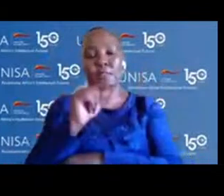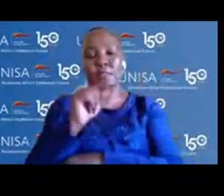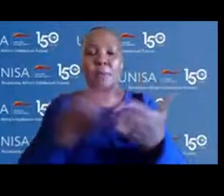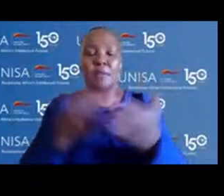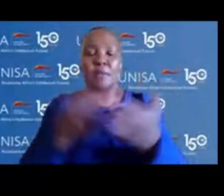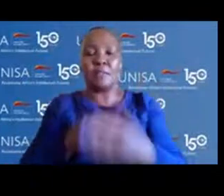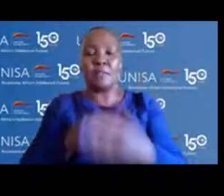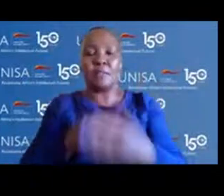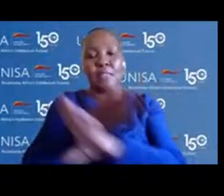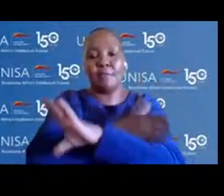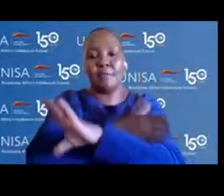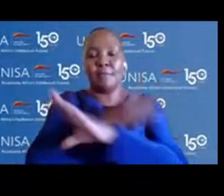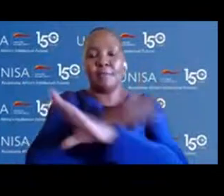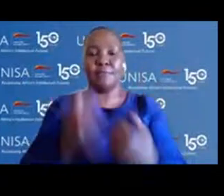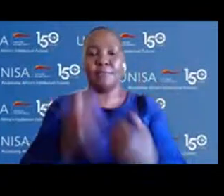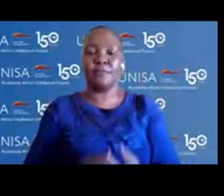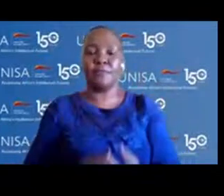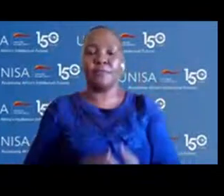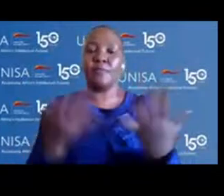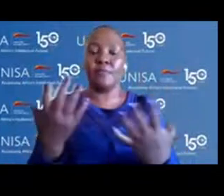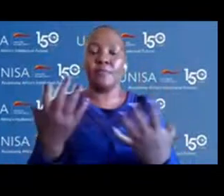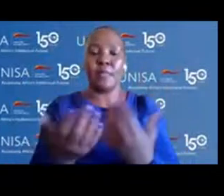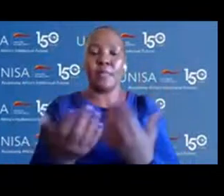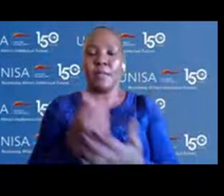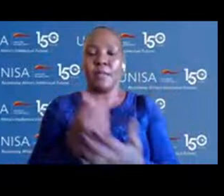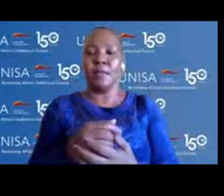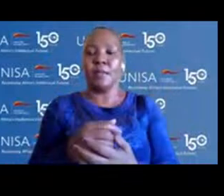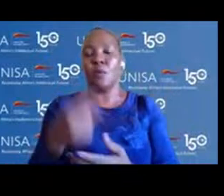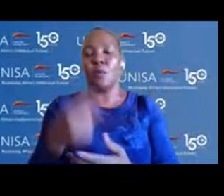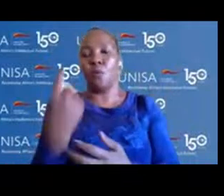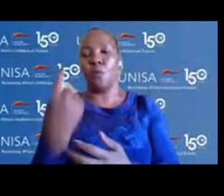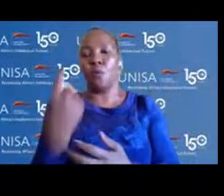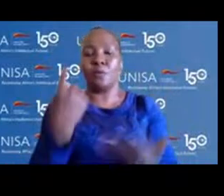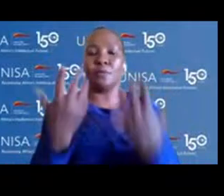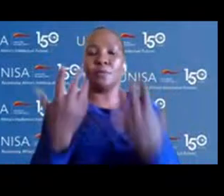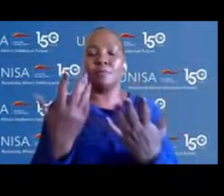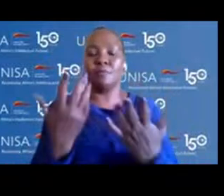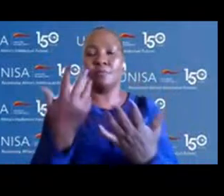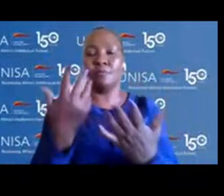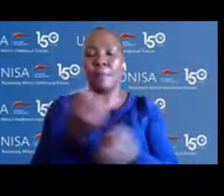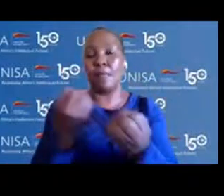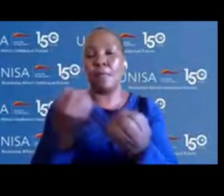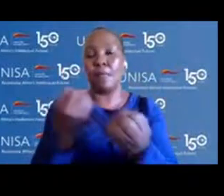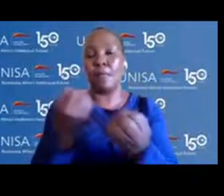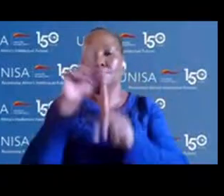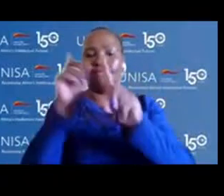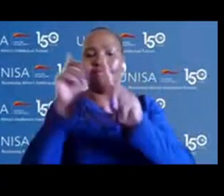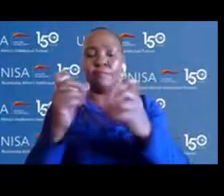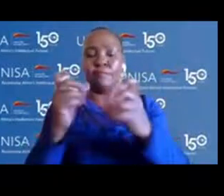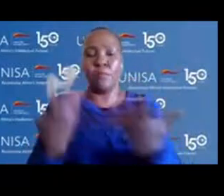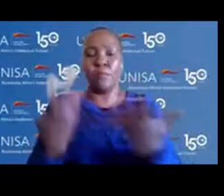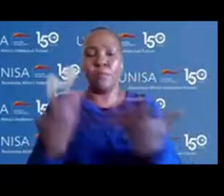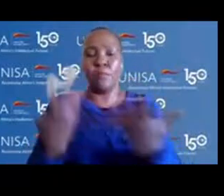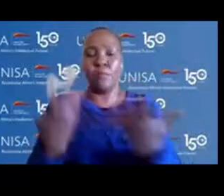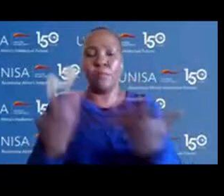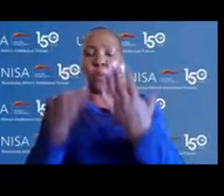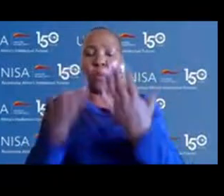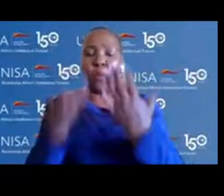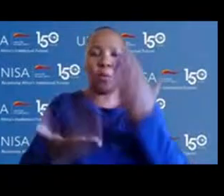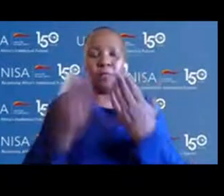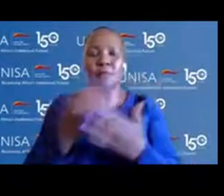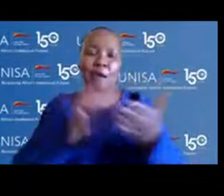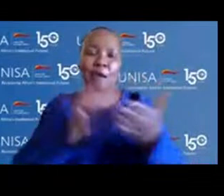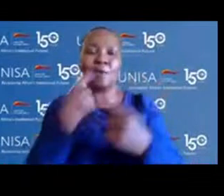advance. There was another query about, many other queries about whether you can handwrite the